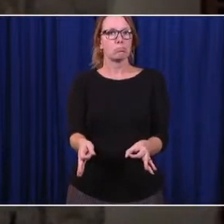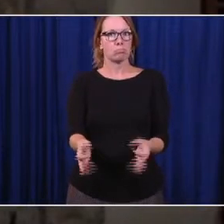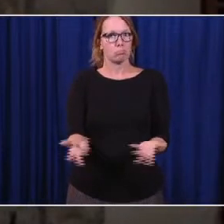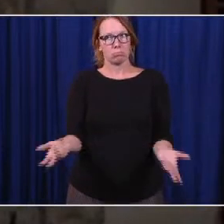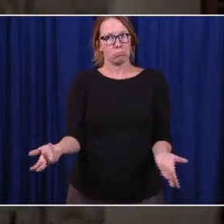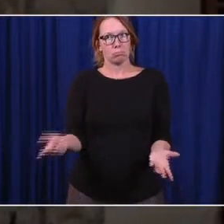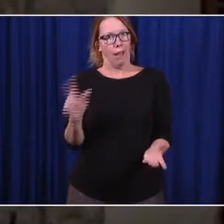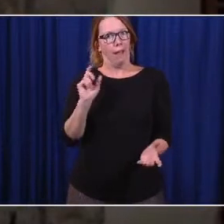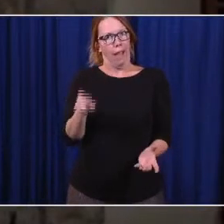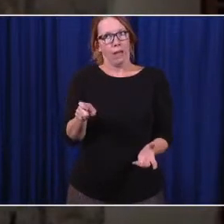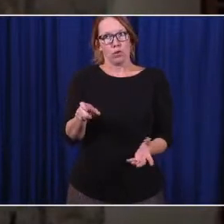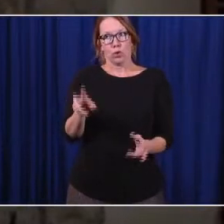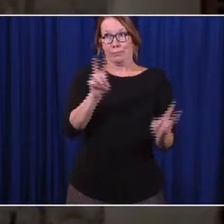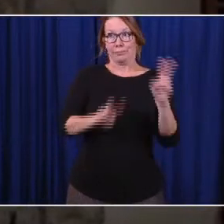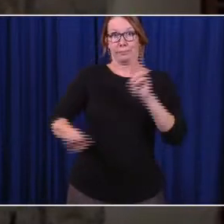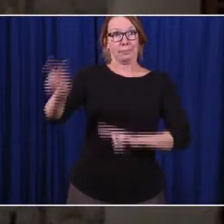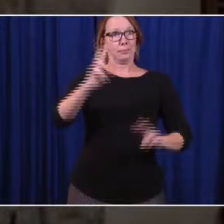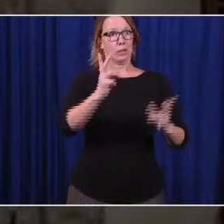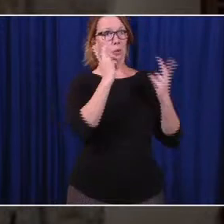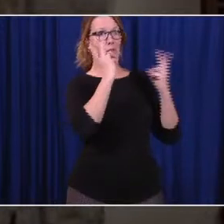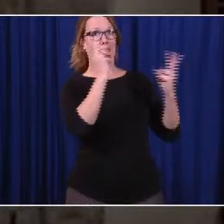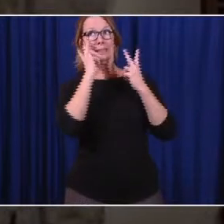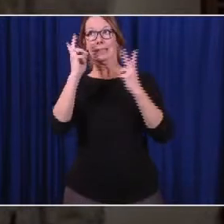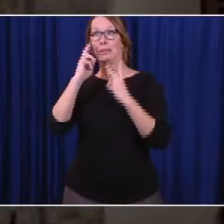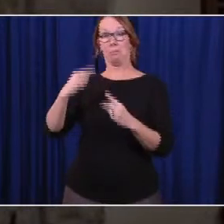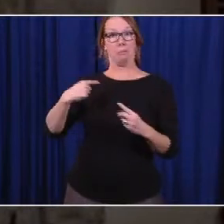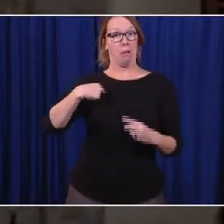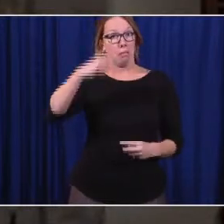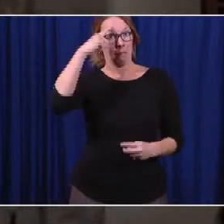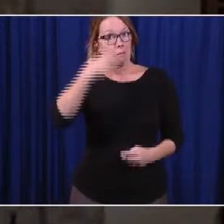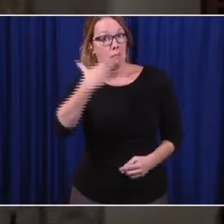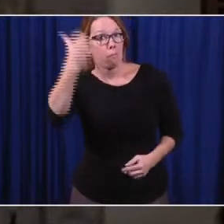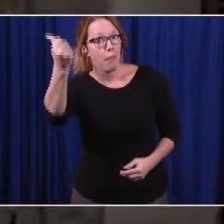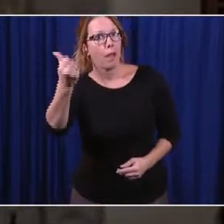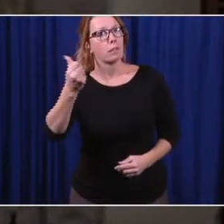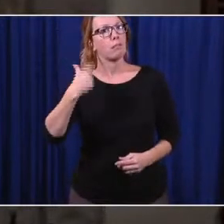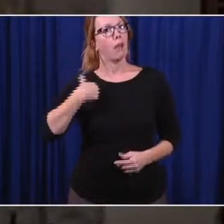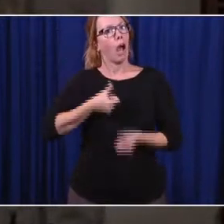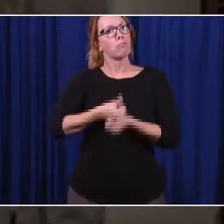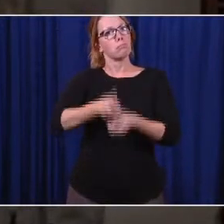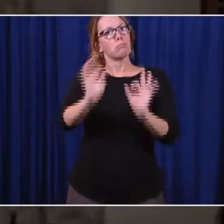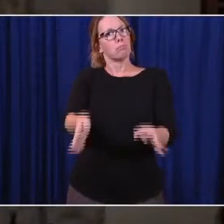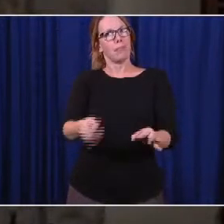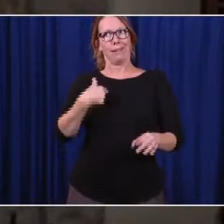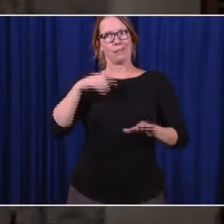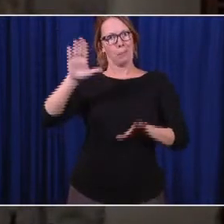based upon what I think is best. That's my sworn duty.